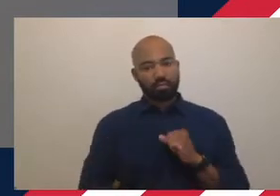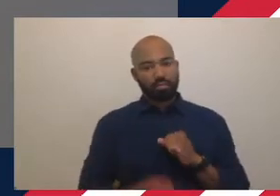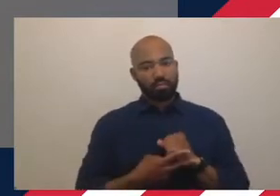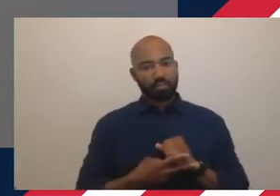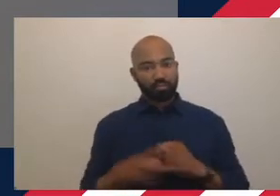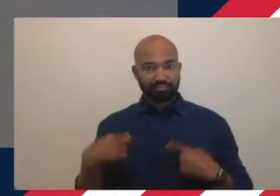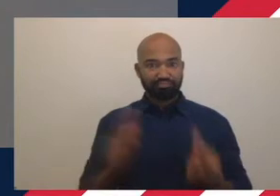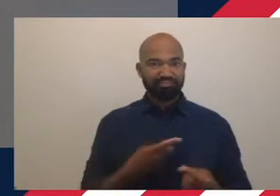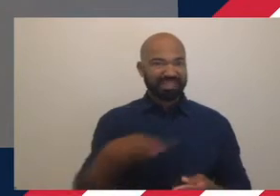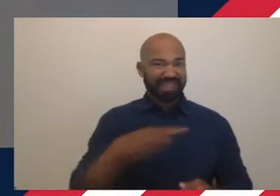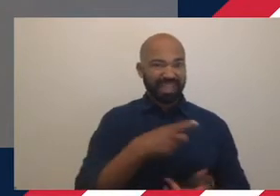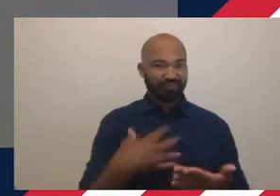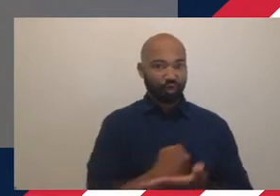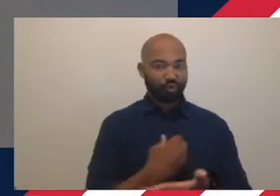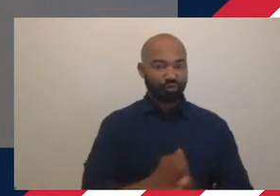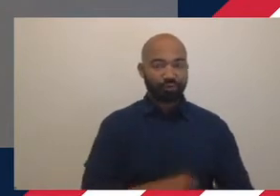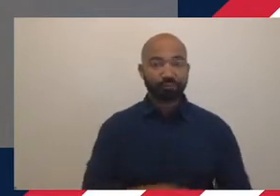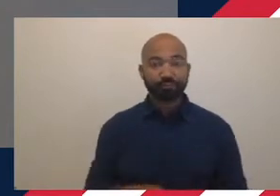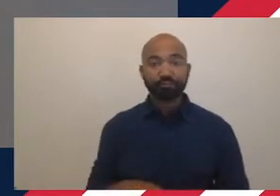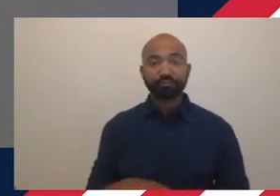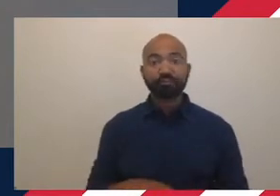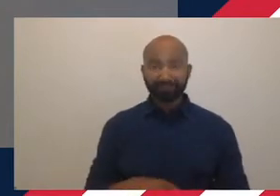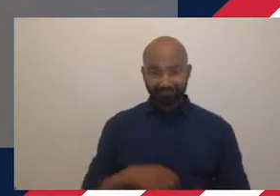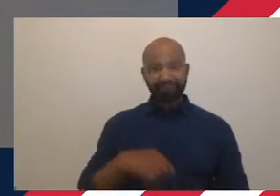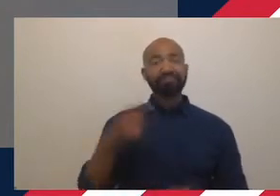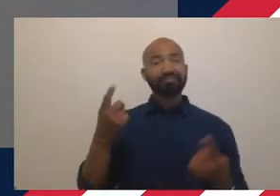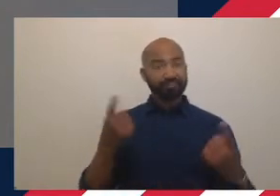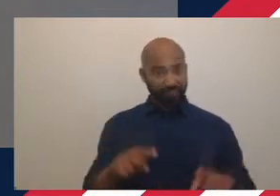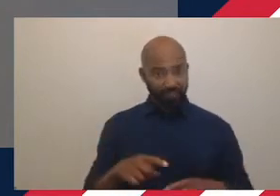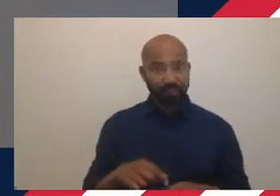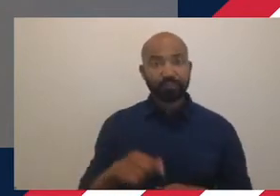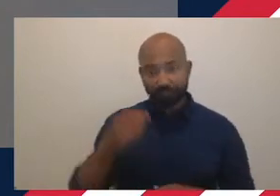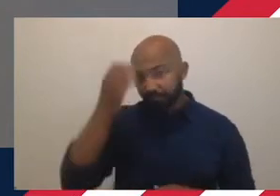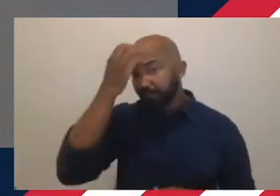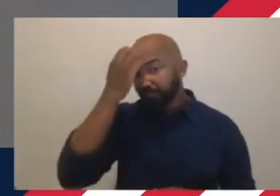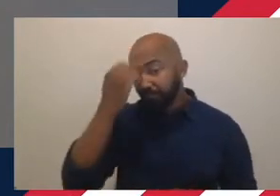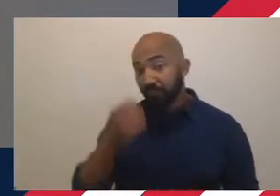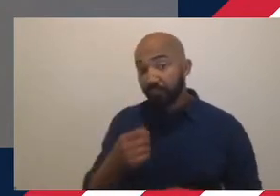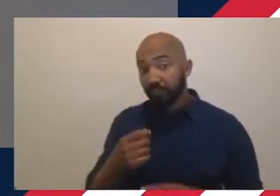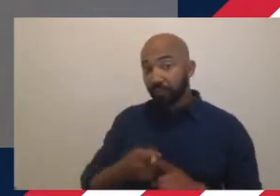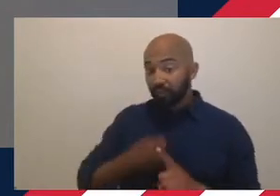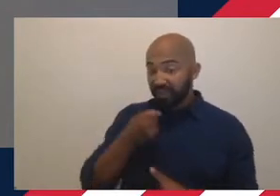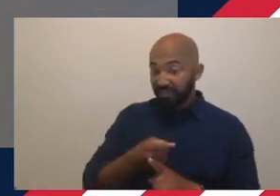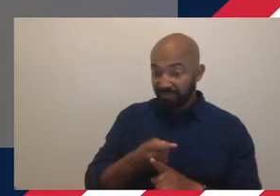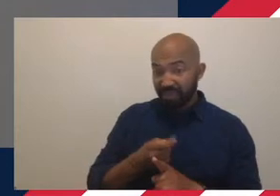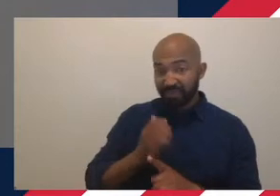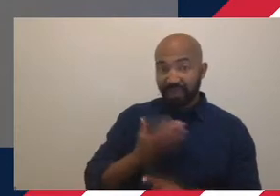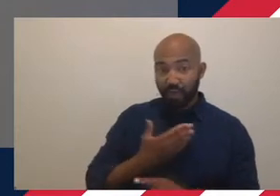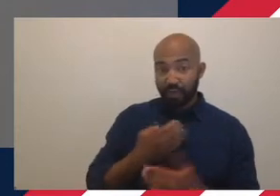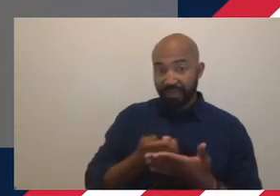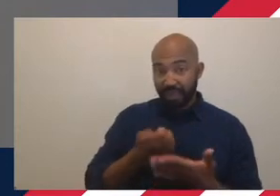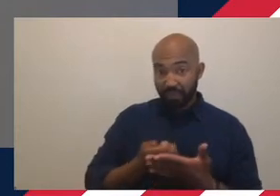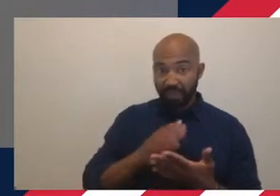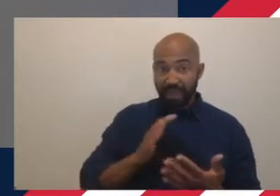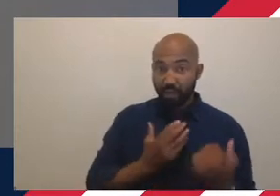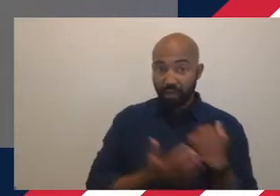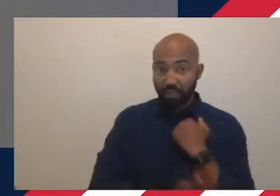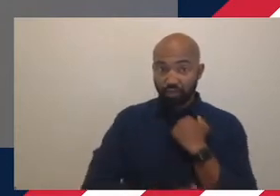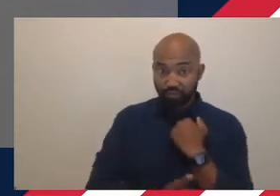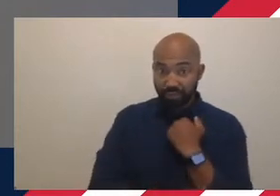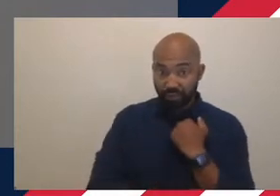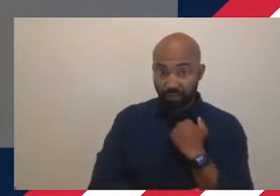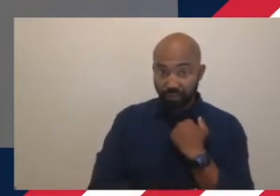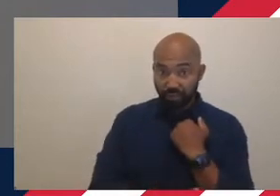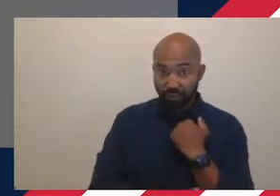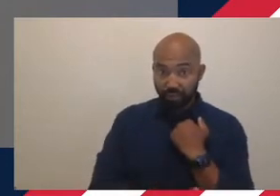As we have witnessed historic shocks to our country and economy these past few months, we have also witnessed